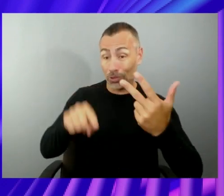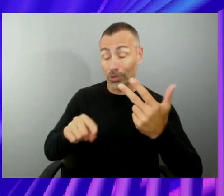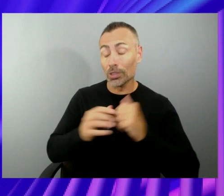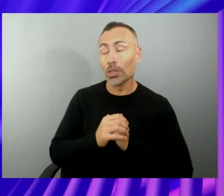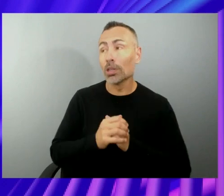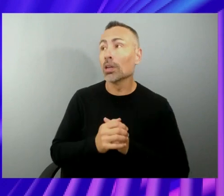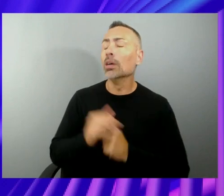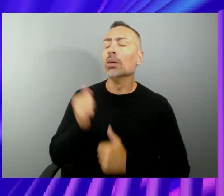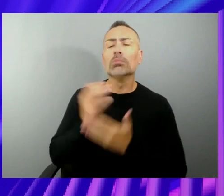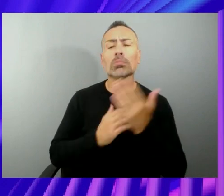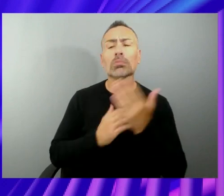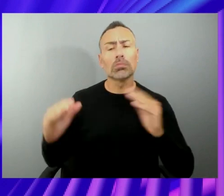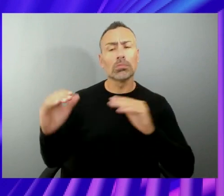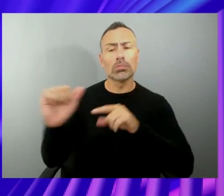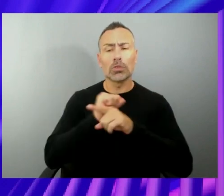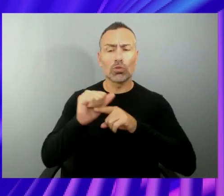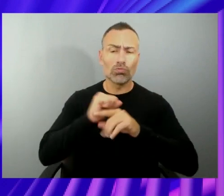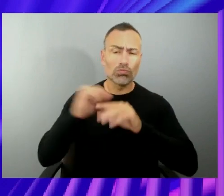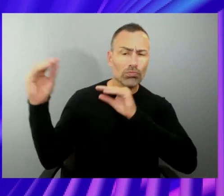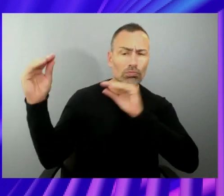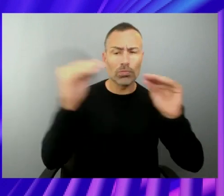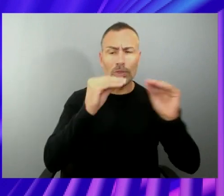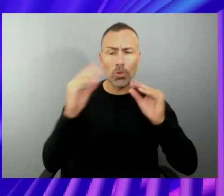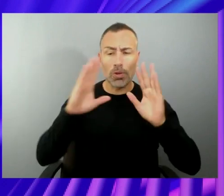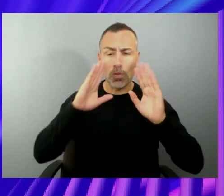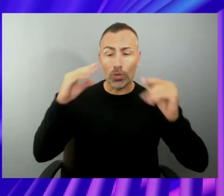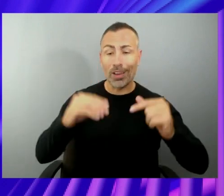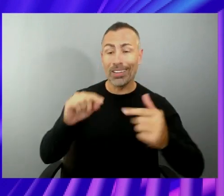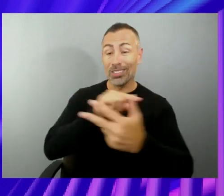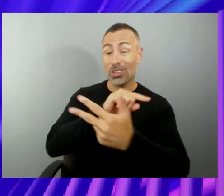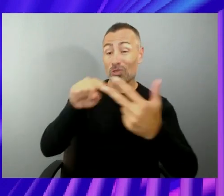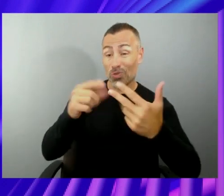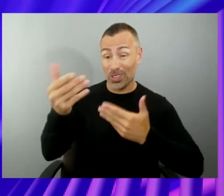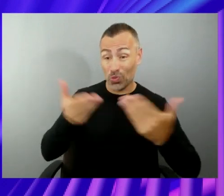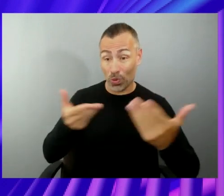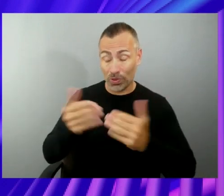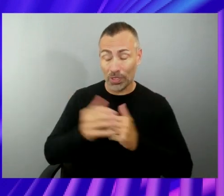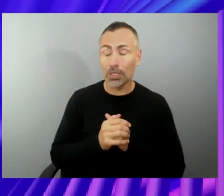and training we really wanted to focus on this year. You know,